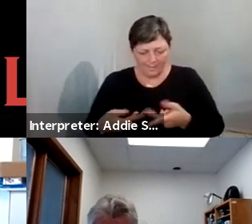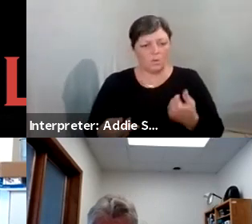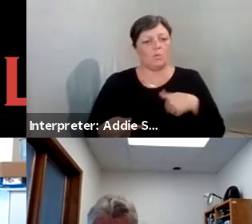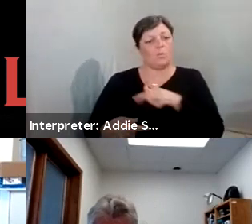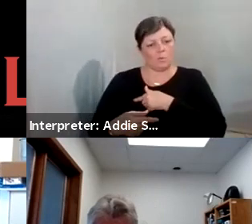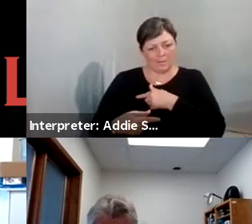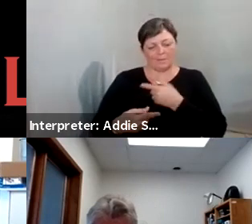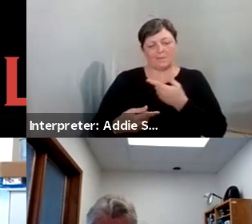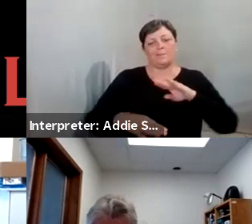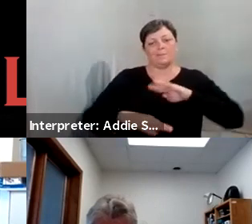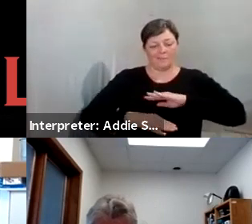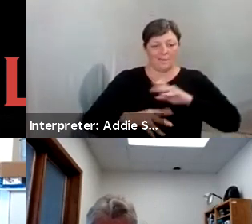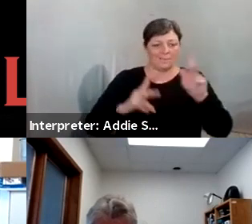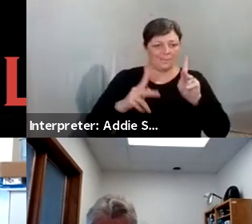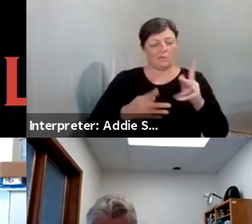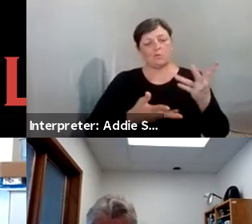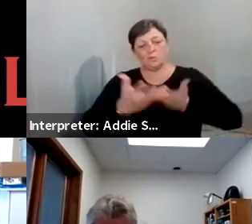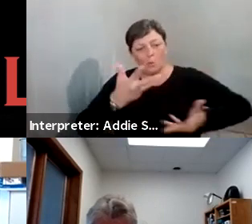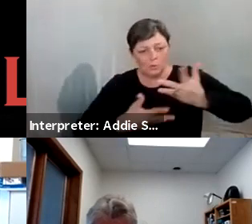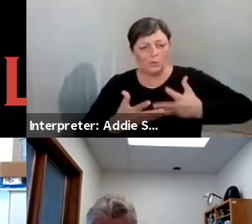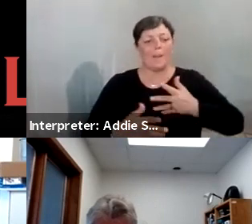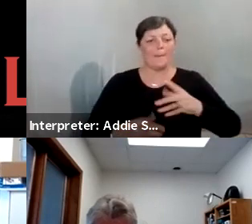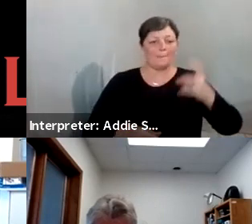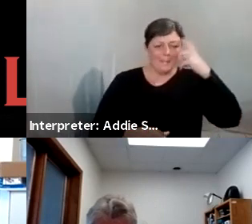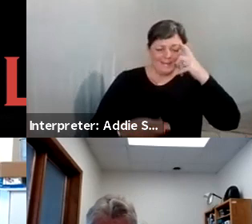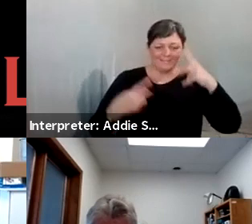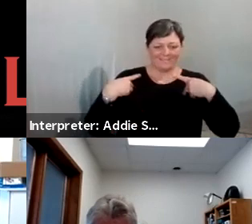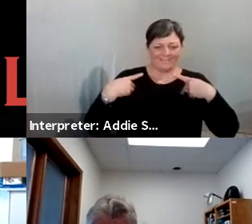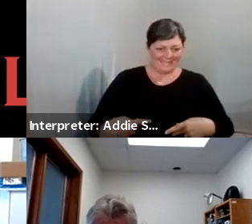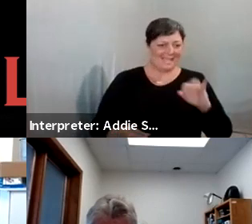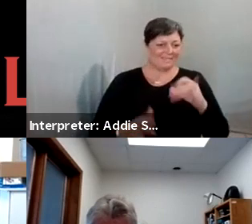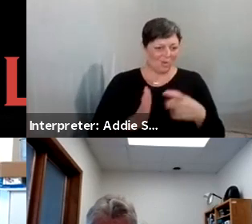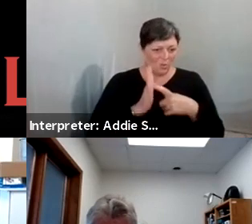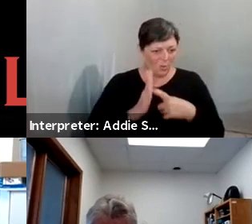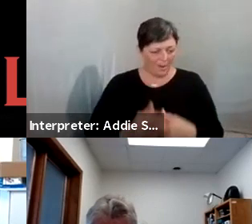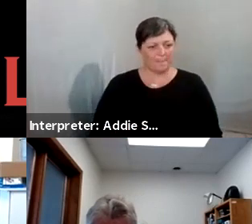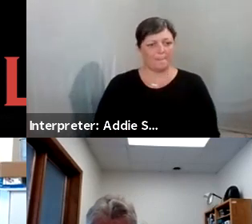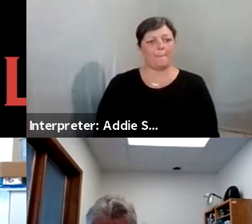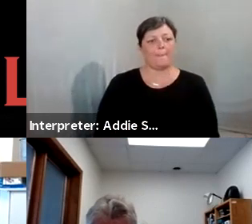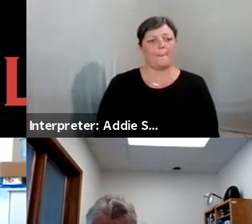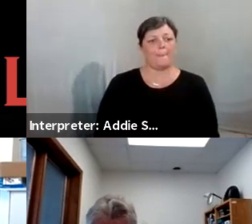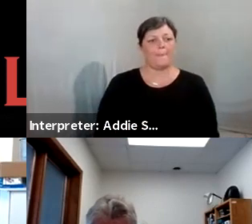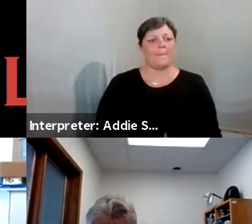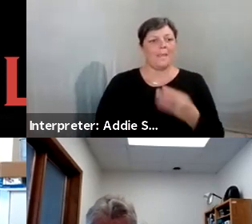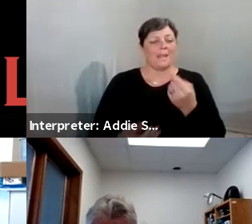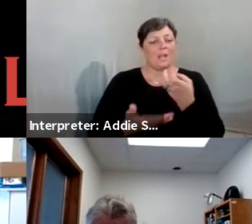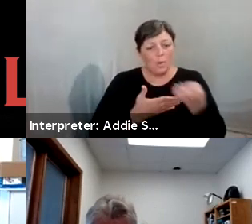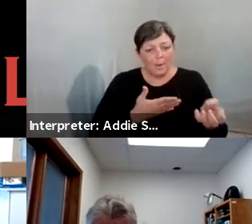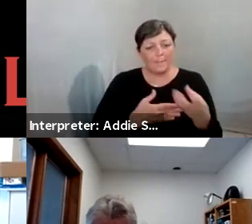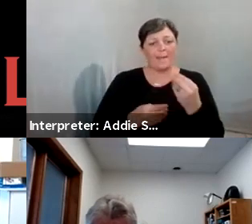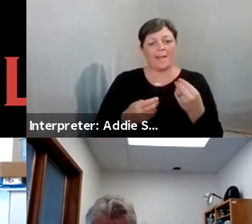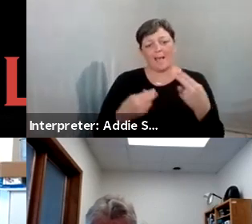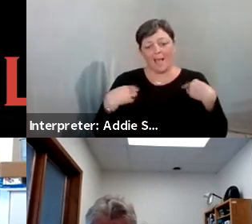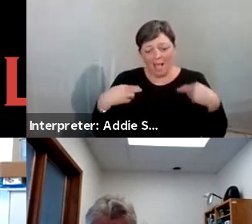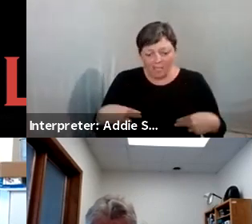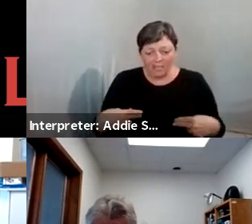people socially, mentally, physically if need be, and equipment wise and health needs. And